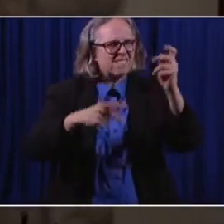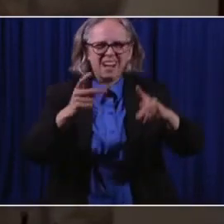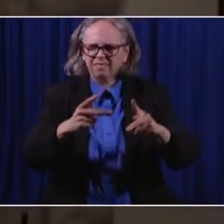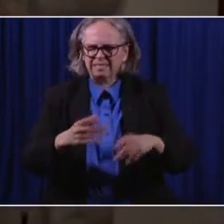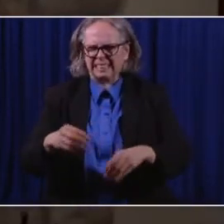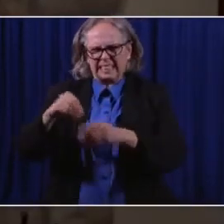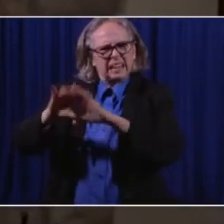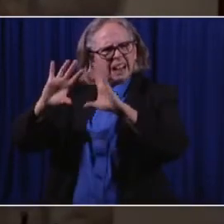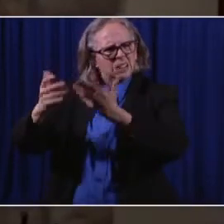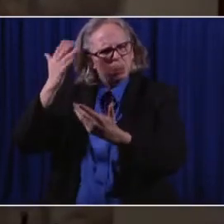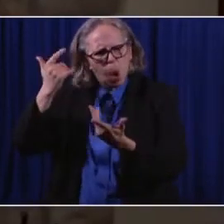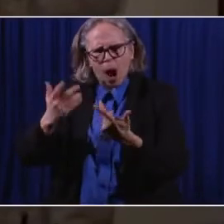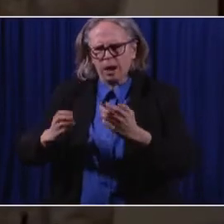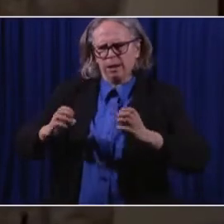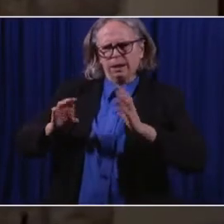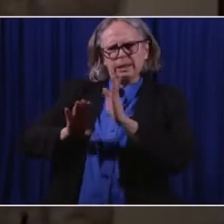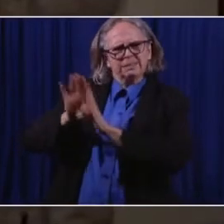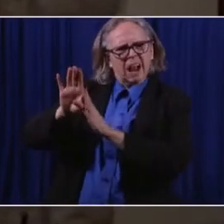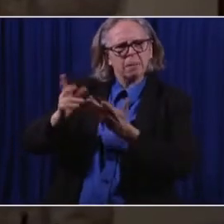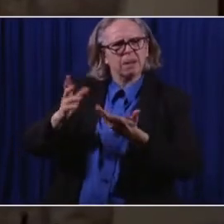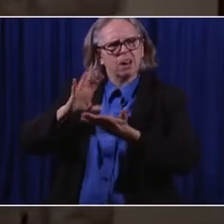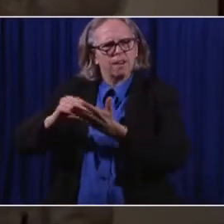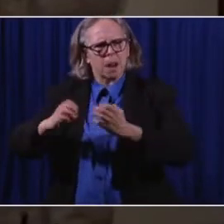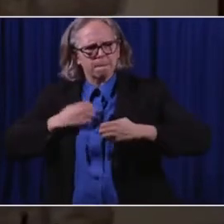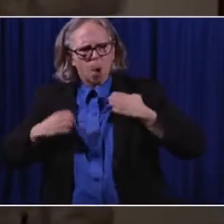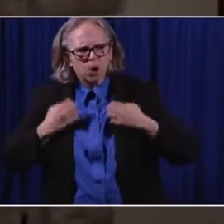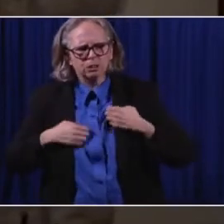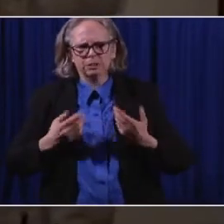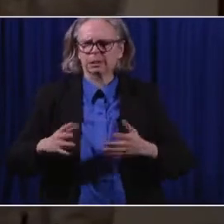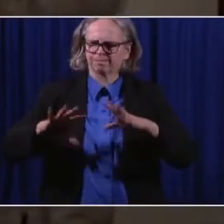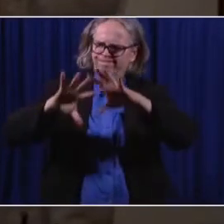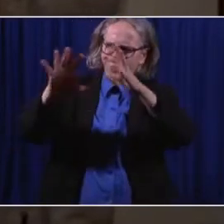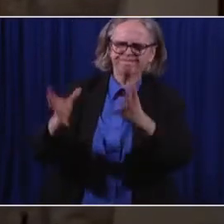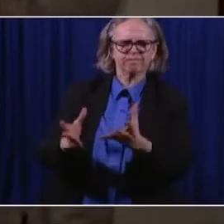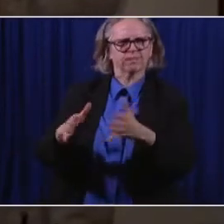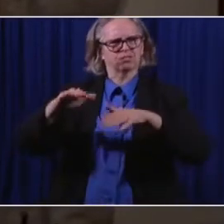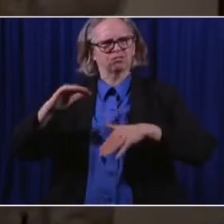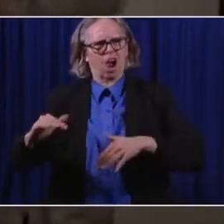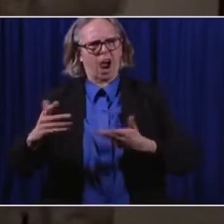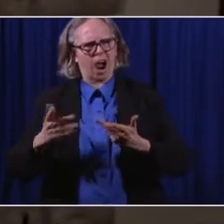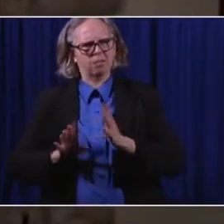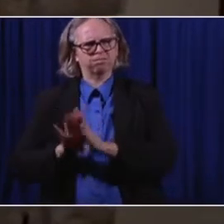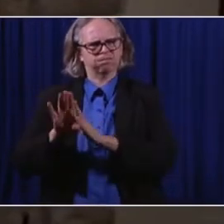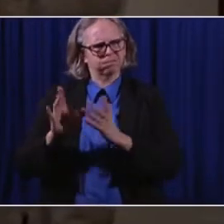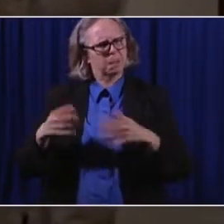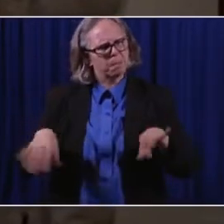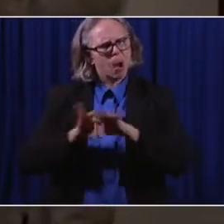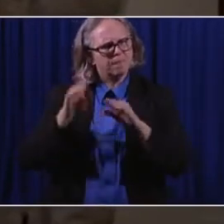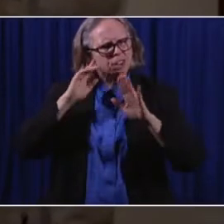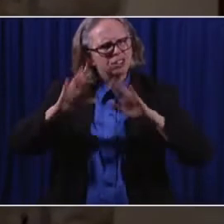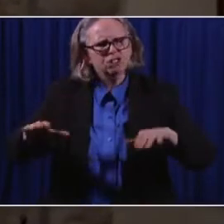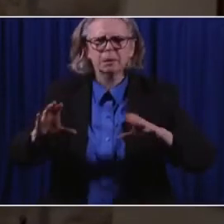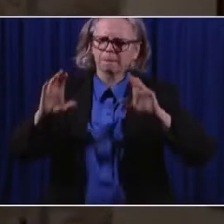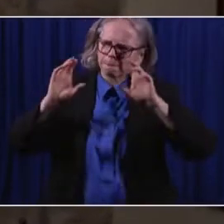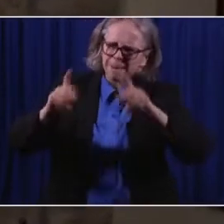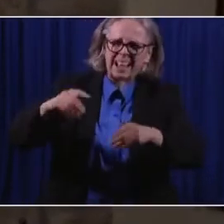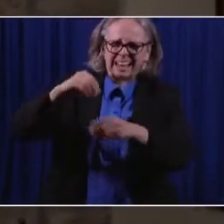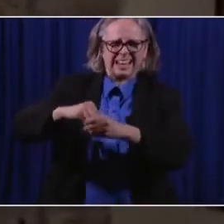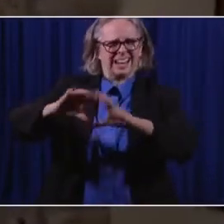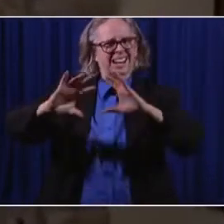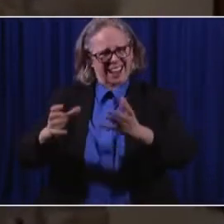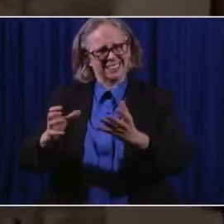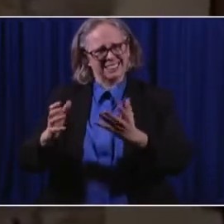we ensure our students and staff return to school safely. And we believe they can do this now because of a